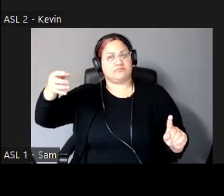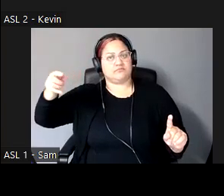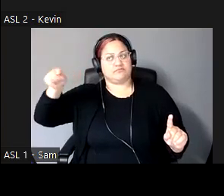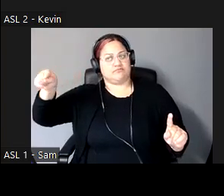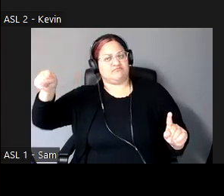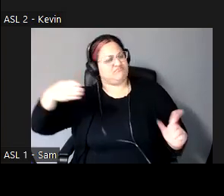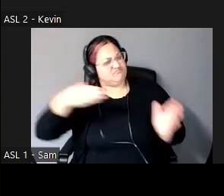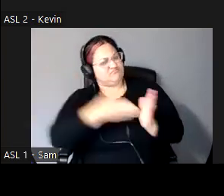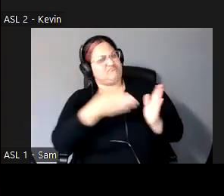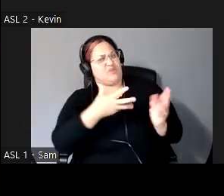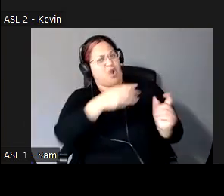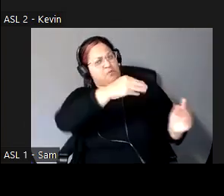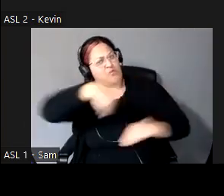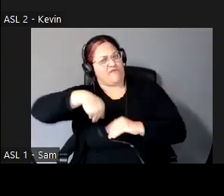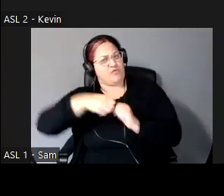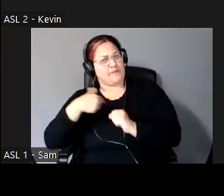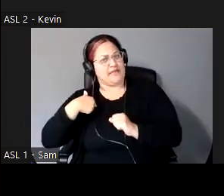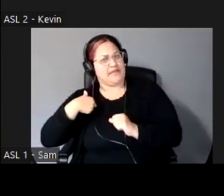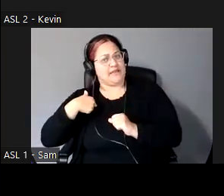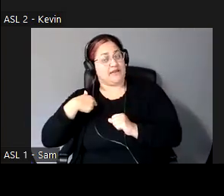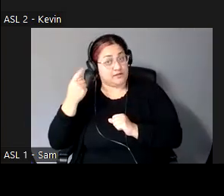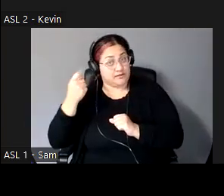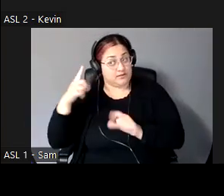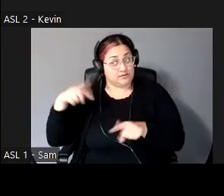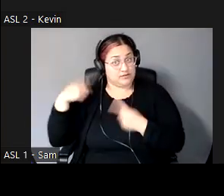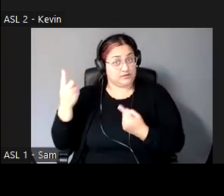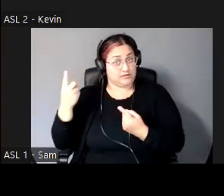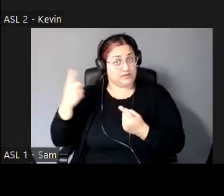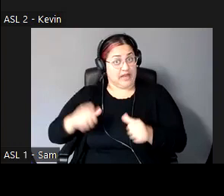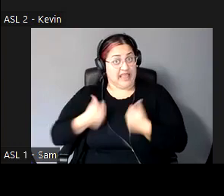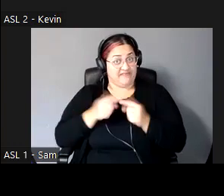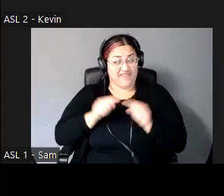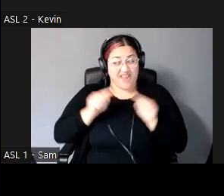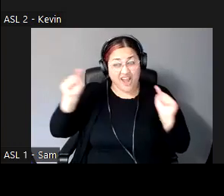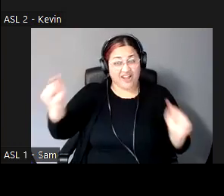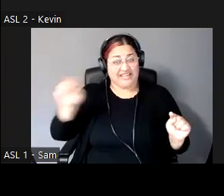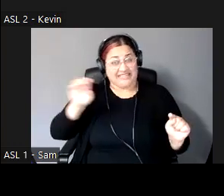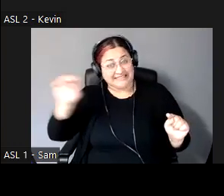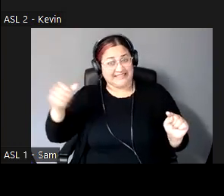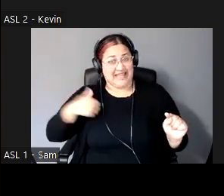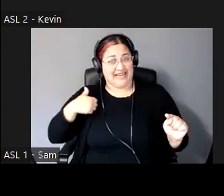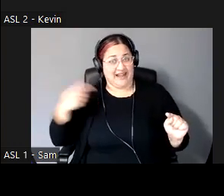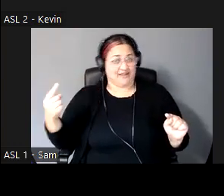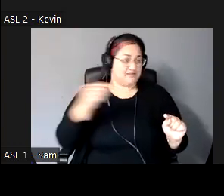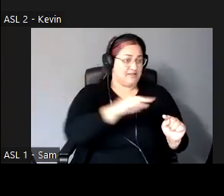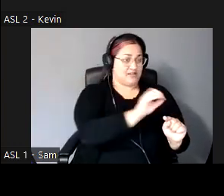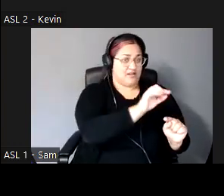because that's who they knew. That's where they grew up. That's where their relationships were. And quite frankly, the older the